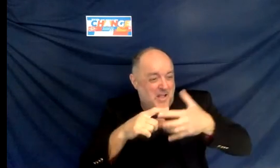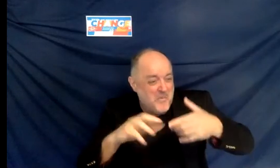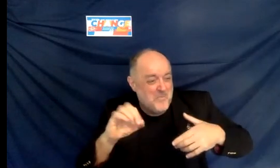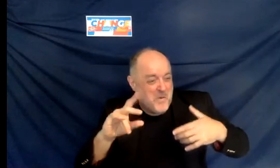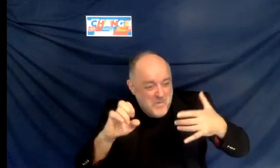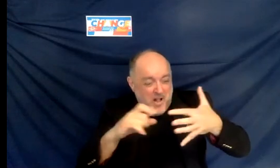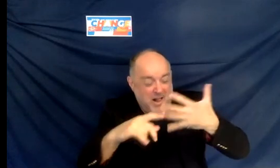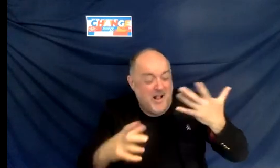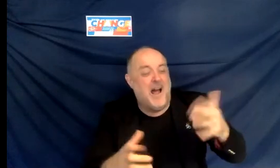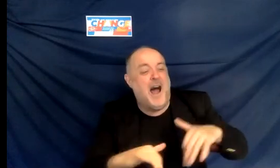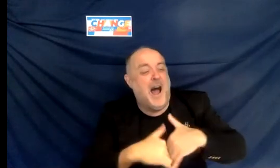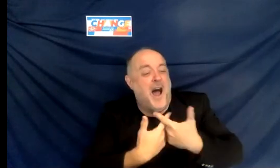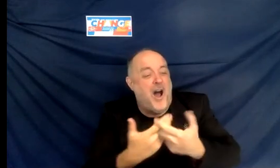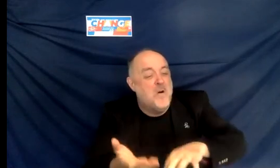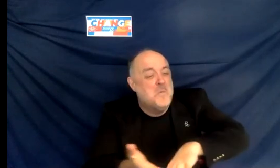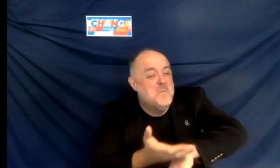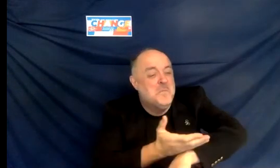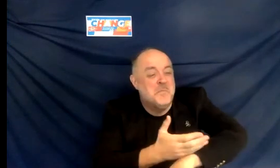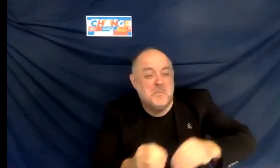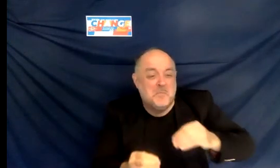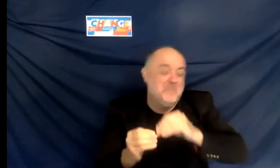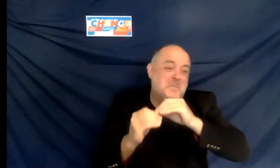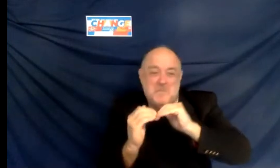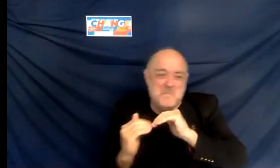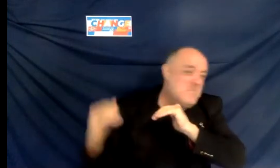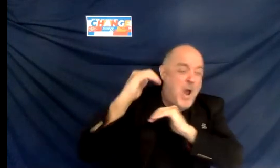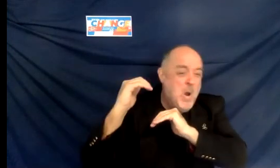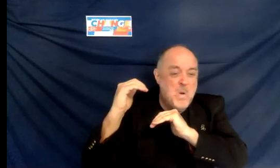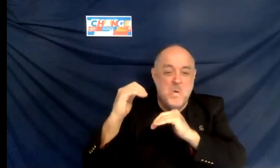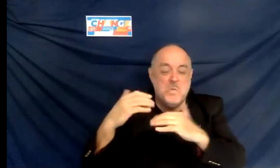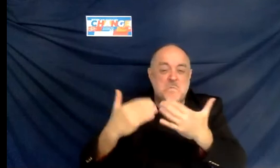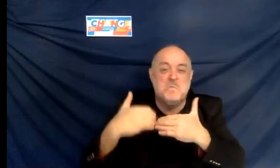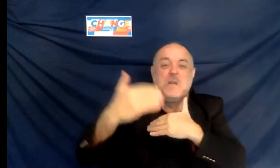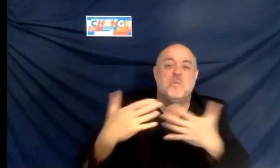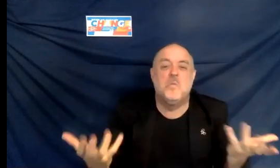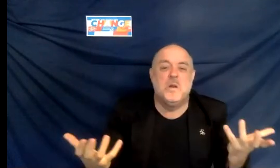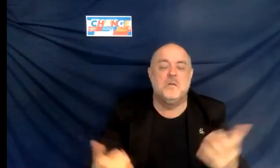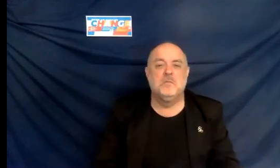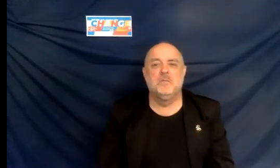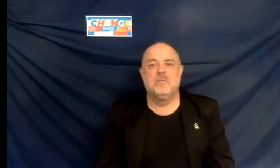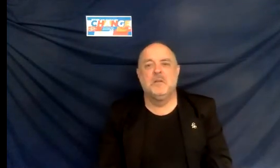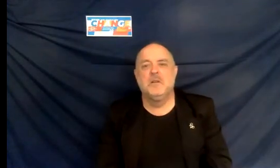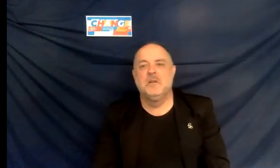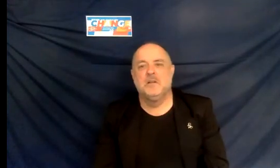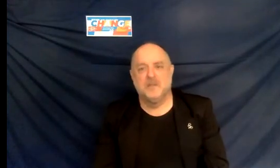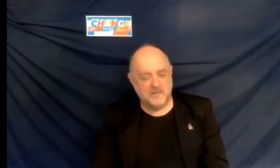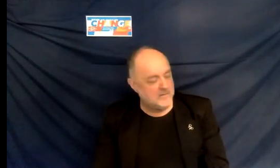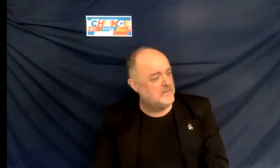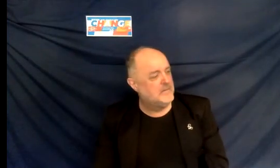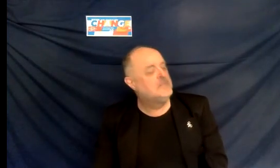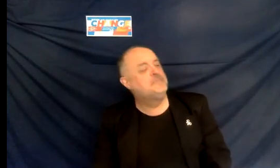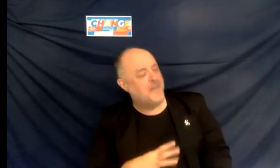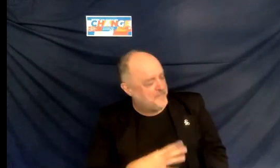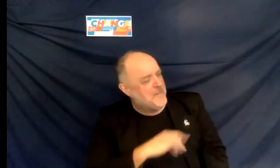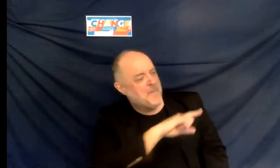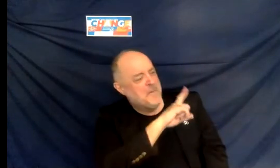go even bigger in Delft? How do you keep that going? What's part of the plan? Yeah, so the question